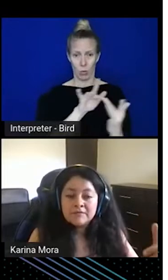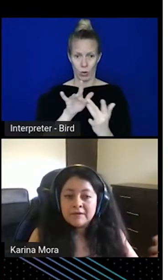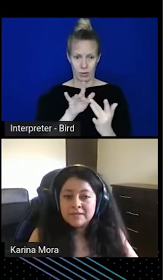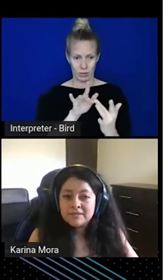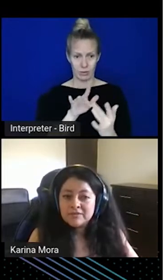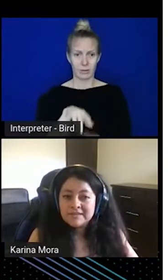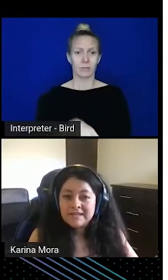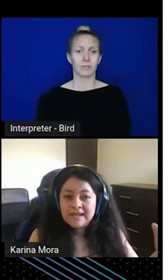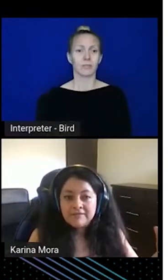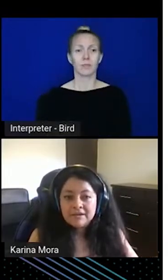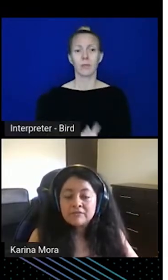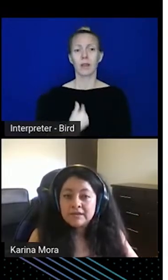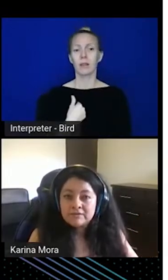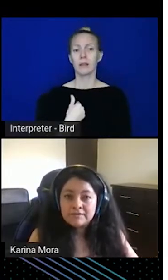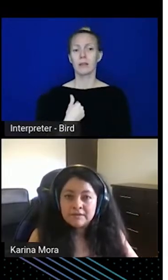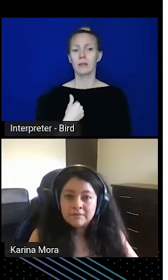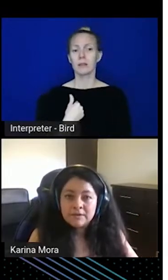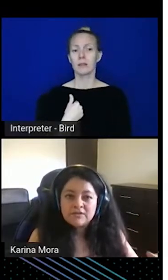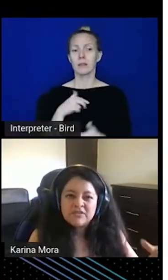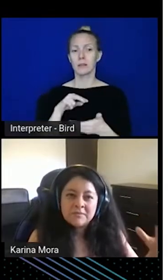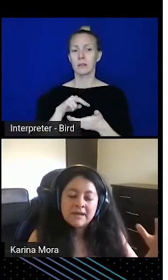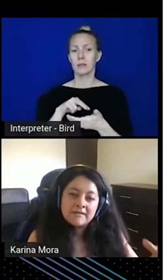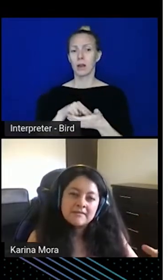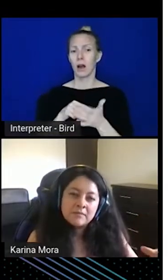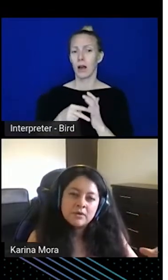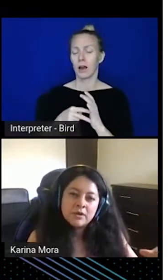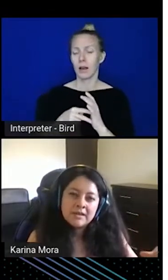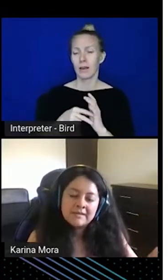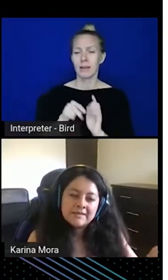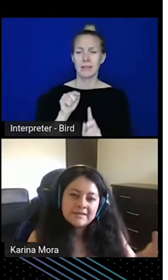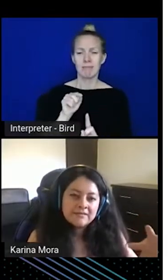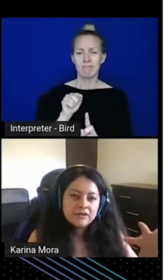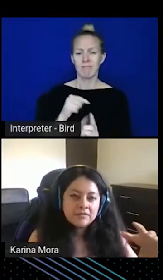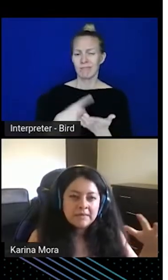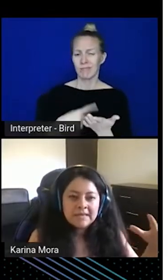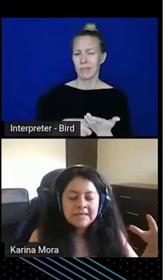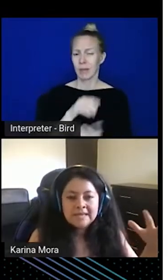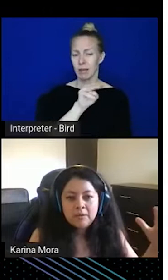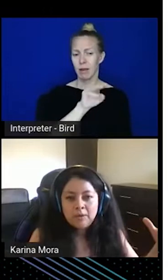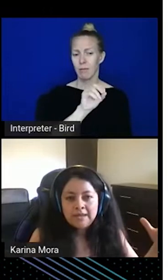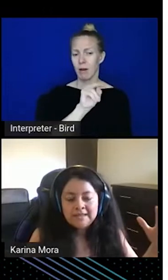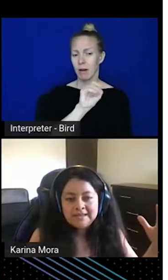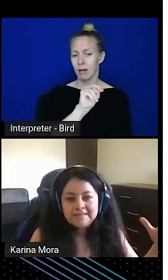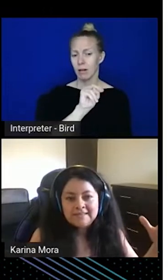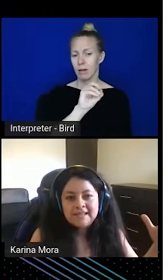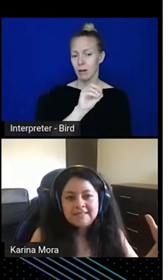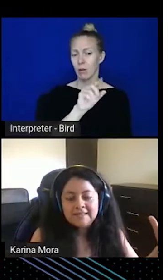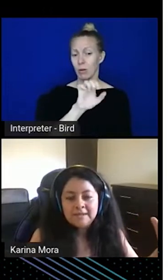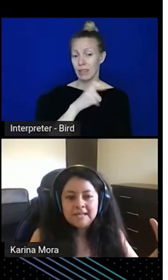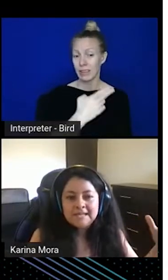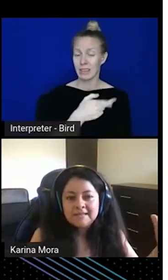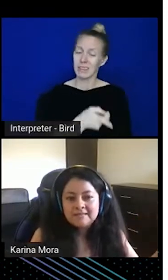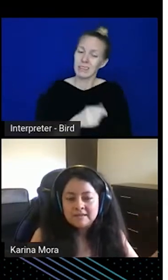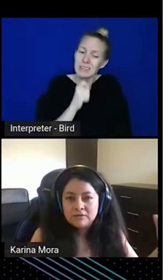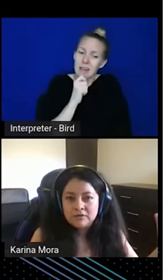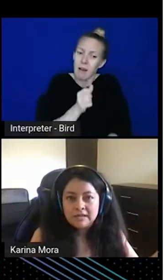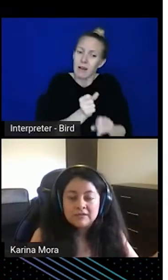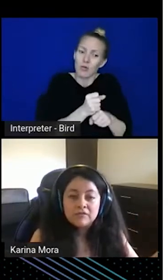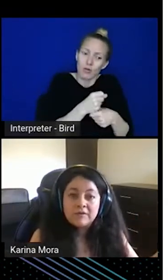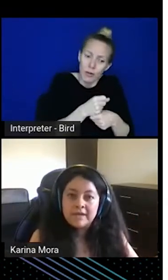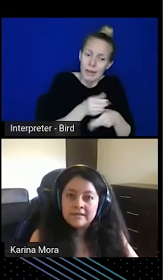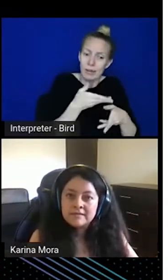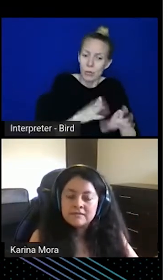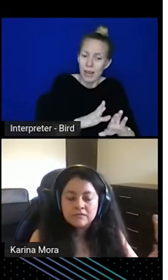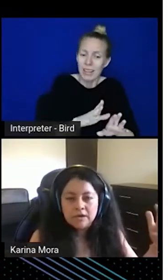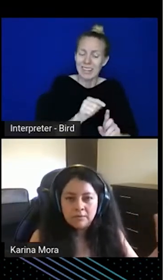I'm referring to event retrofit because sometimes the monolith, it's not made in a way that it's natively easy to connect